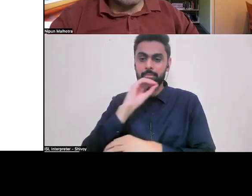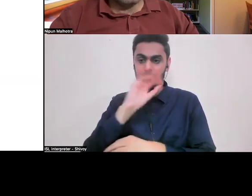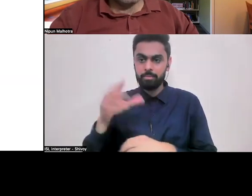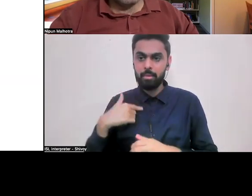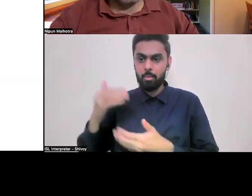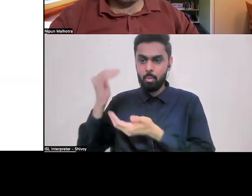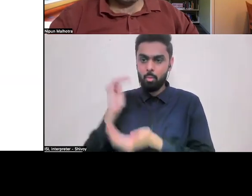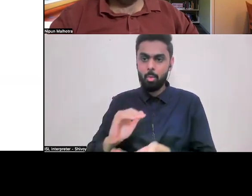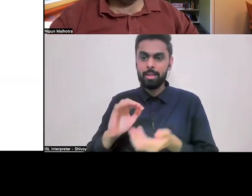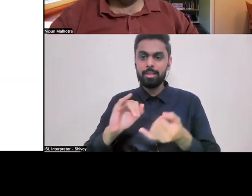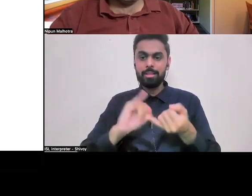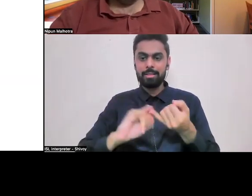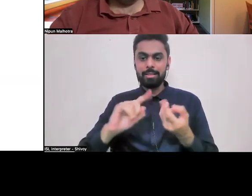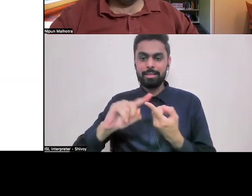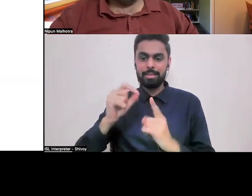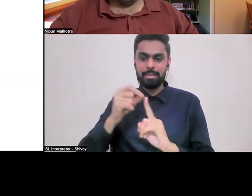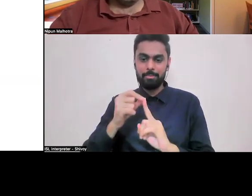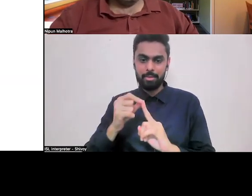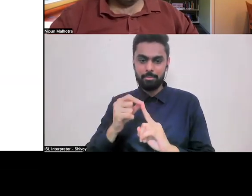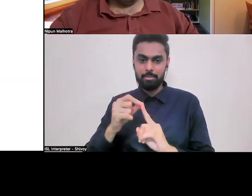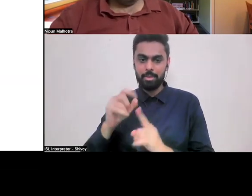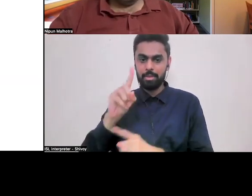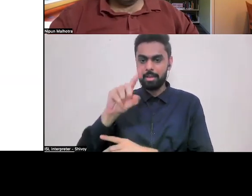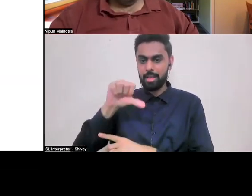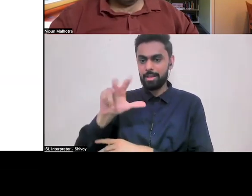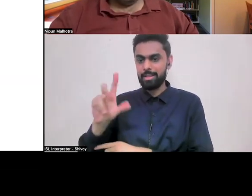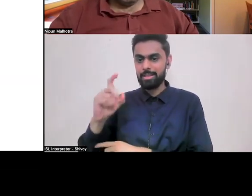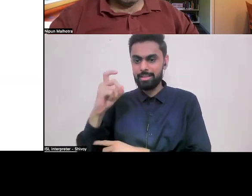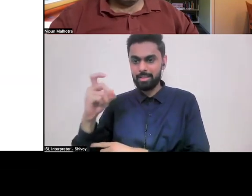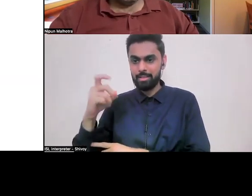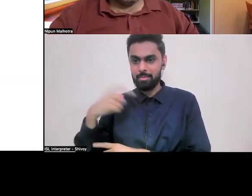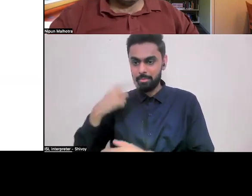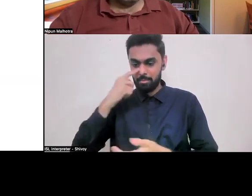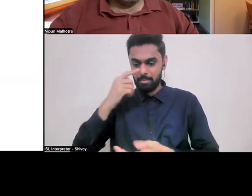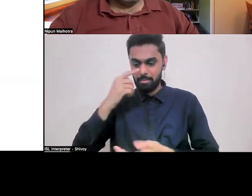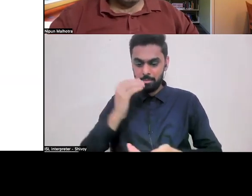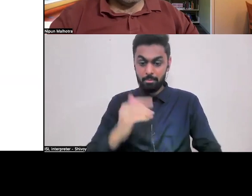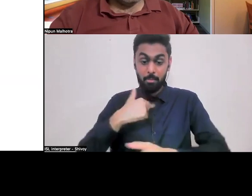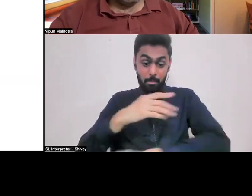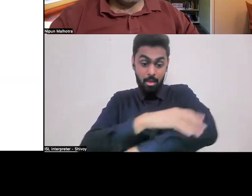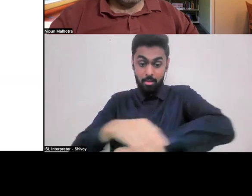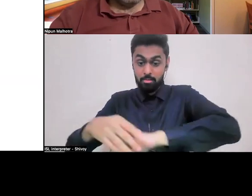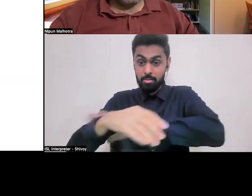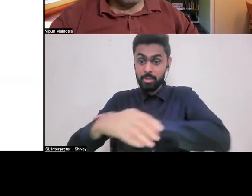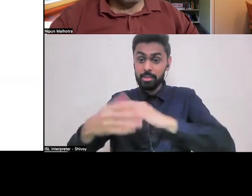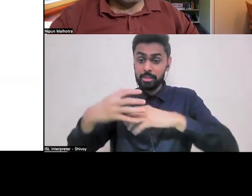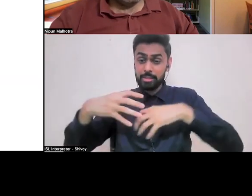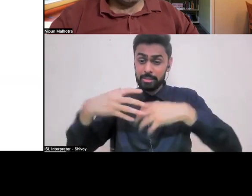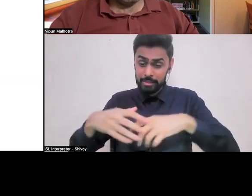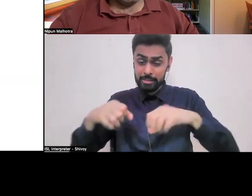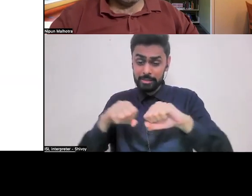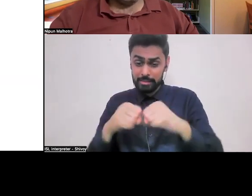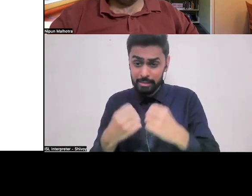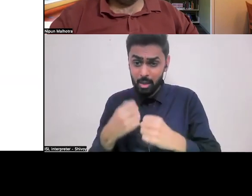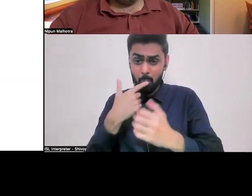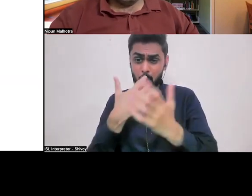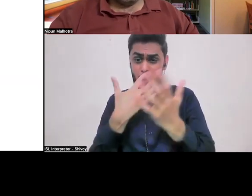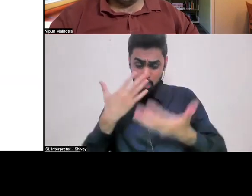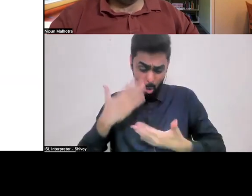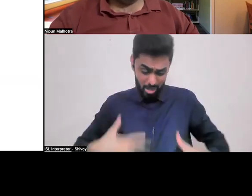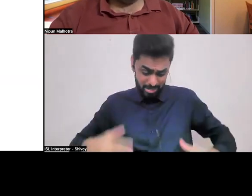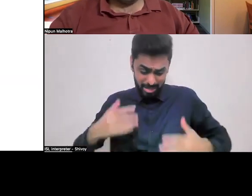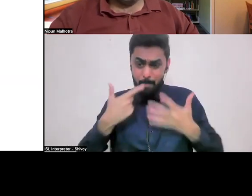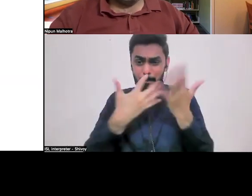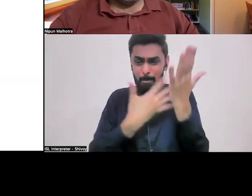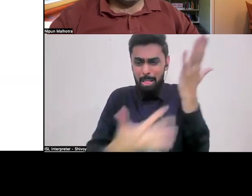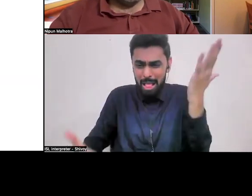September 1987, and I was taken out of my mother's womb. My arms and legs were fully fractured, my body was bleeding, etc.